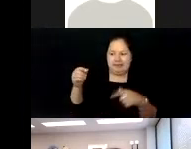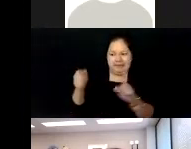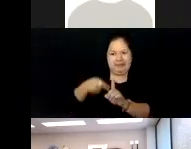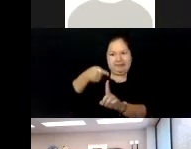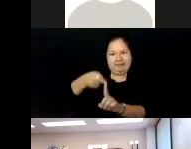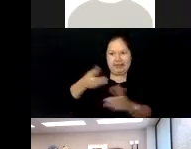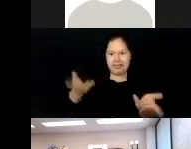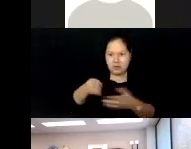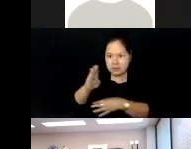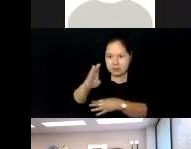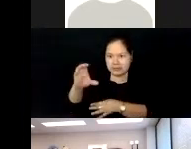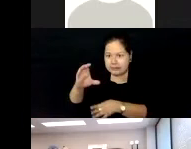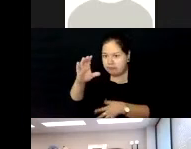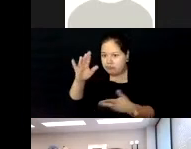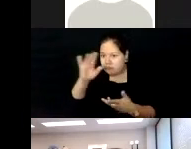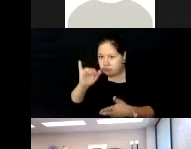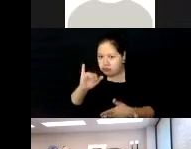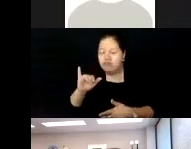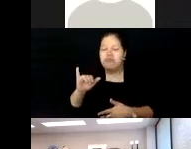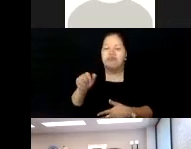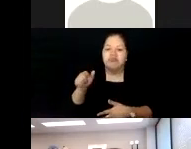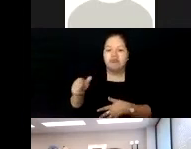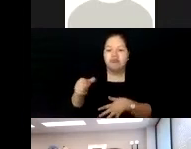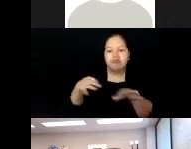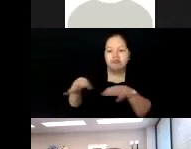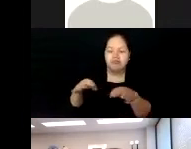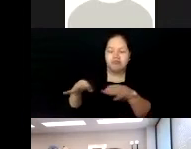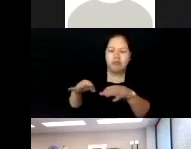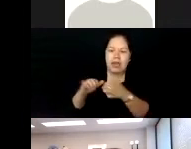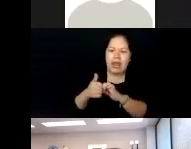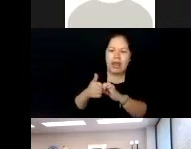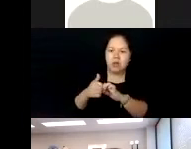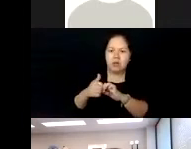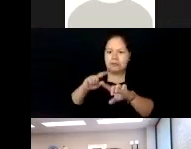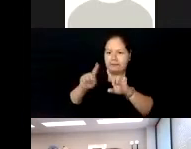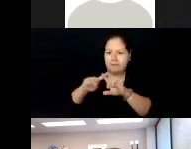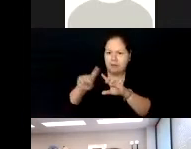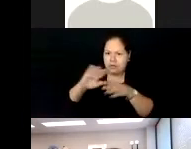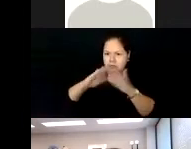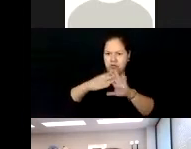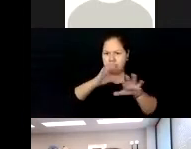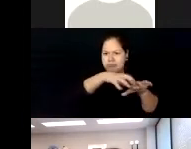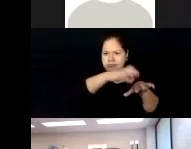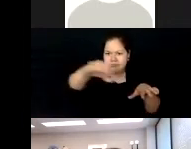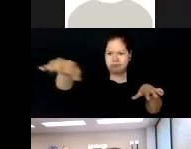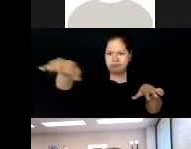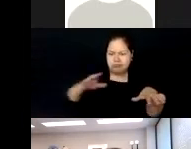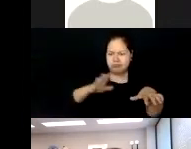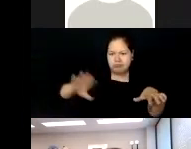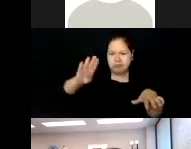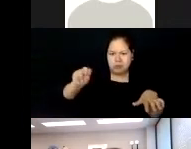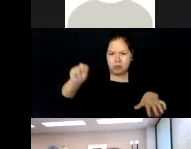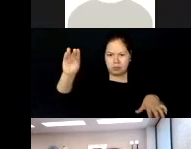Columbia, and talk about the chartered communities across the northern region.